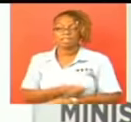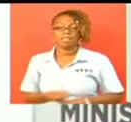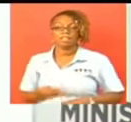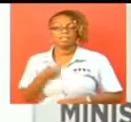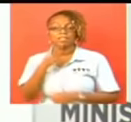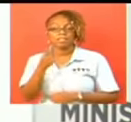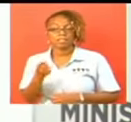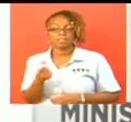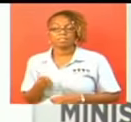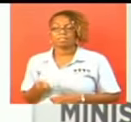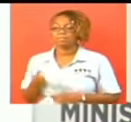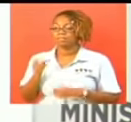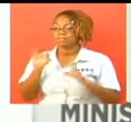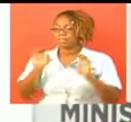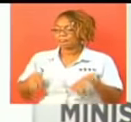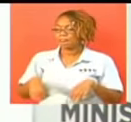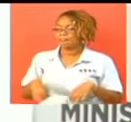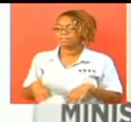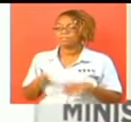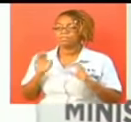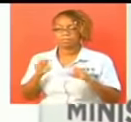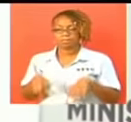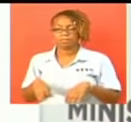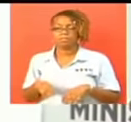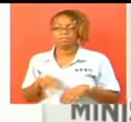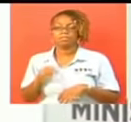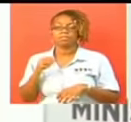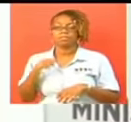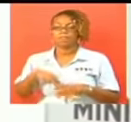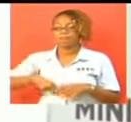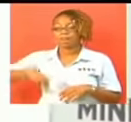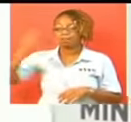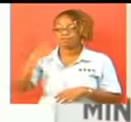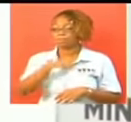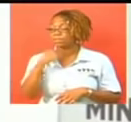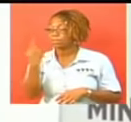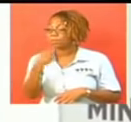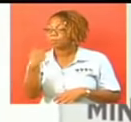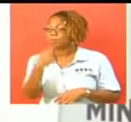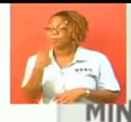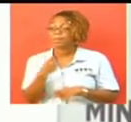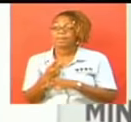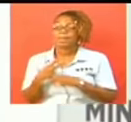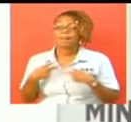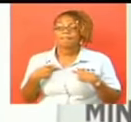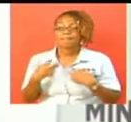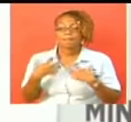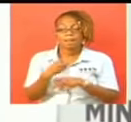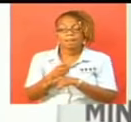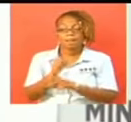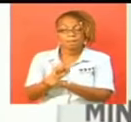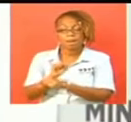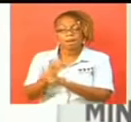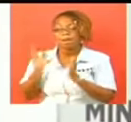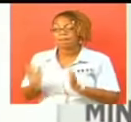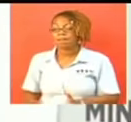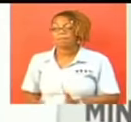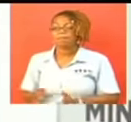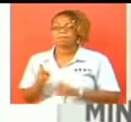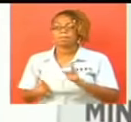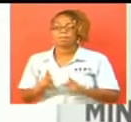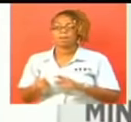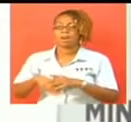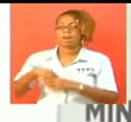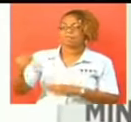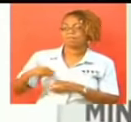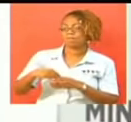this includes healthcare workers, persons who work in the services, the public services, frontline personnel, manufacturing,